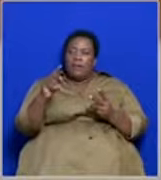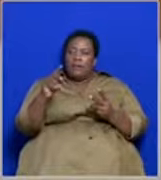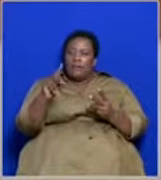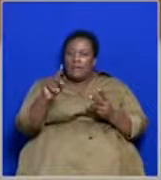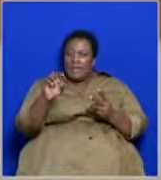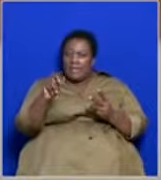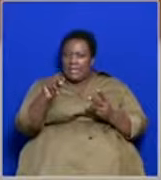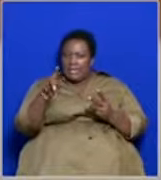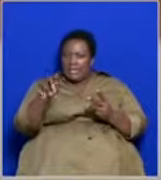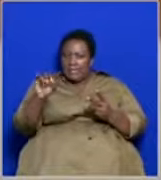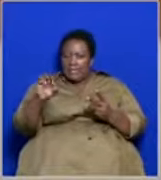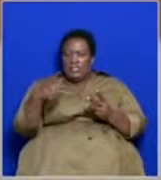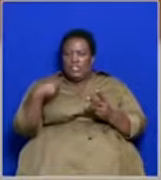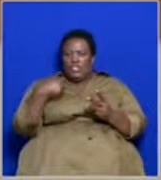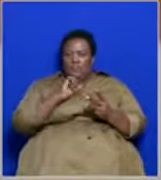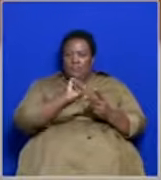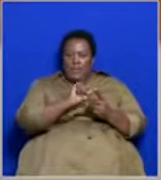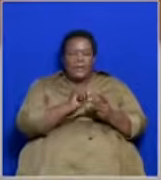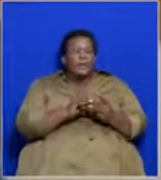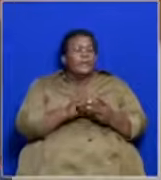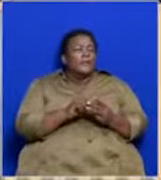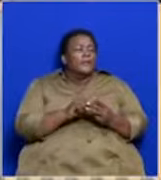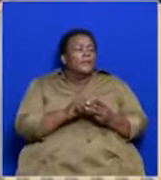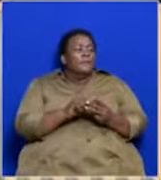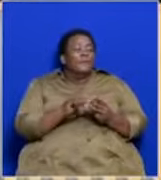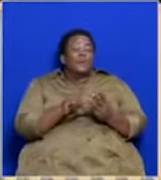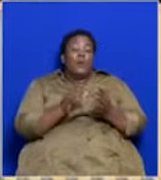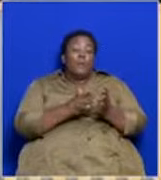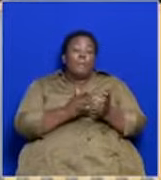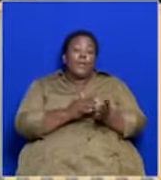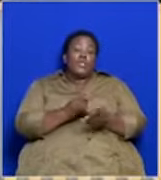different points. At page 211,